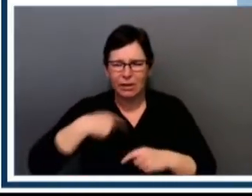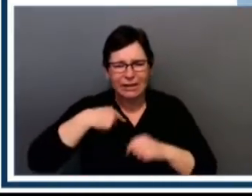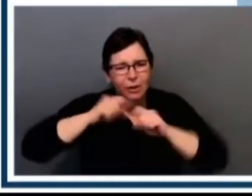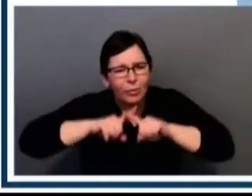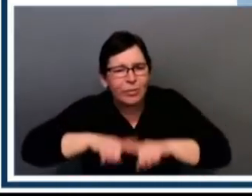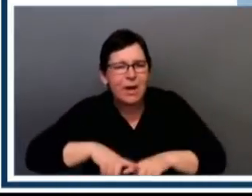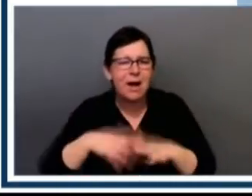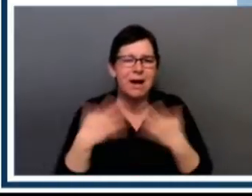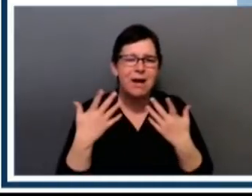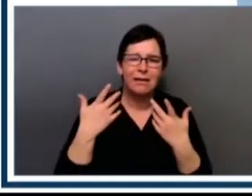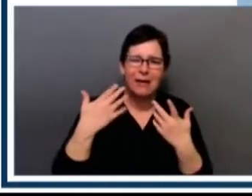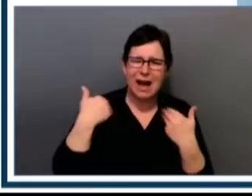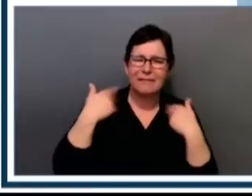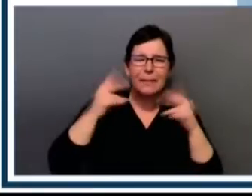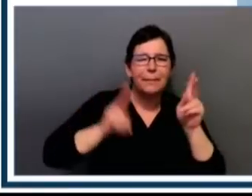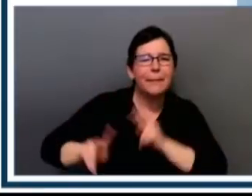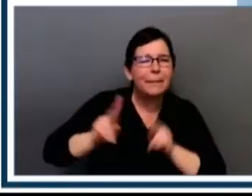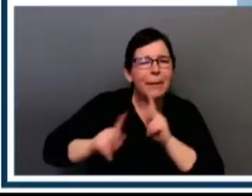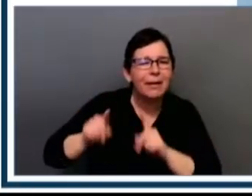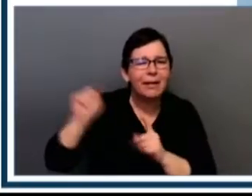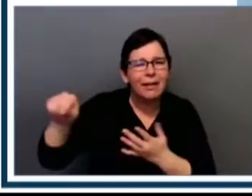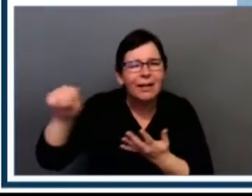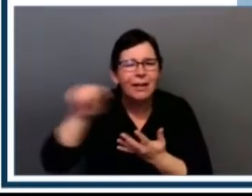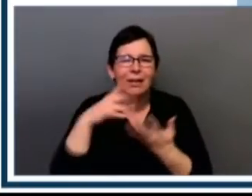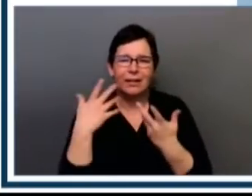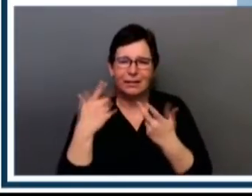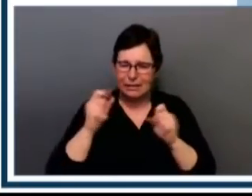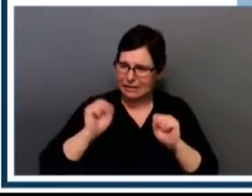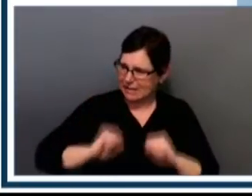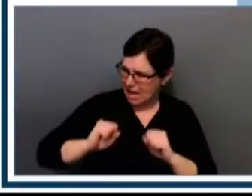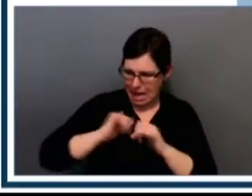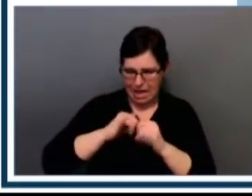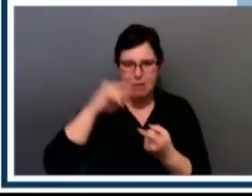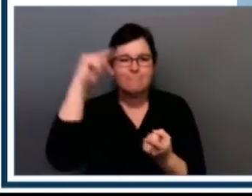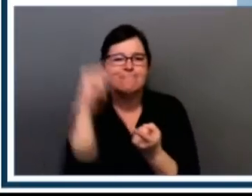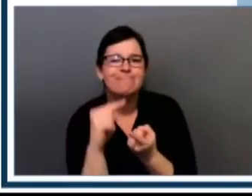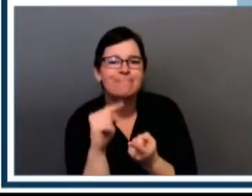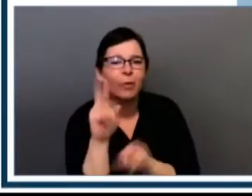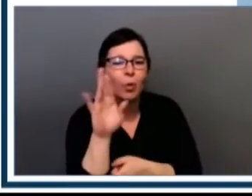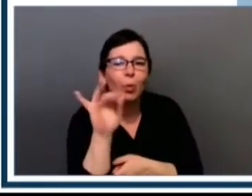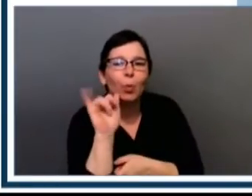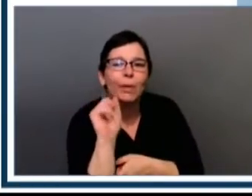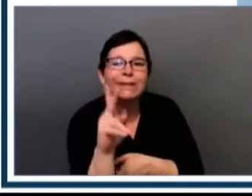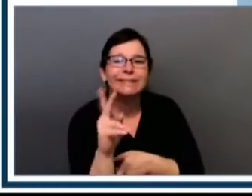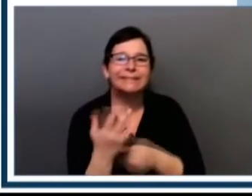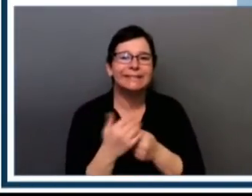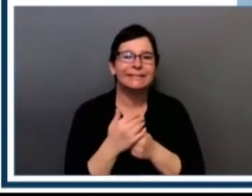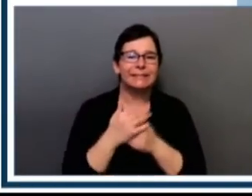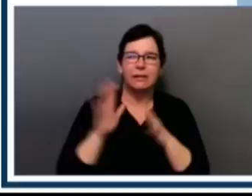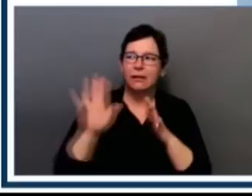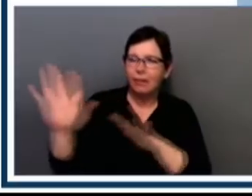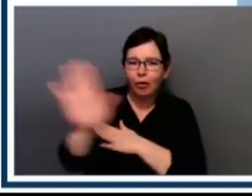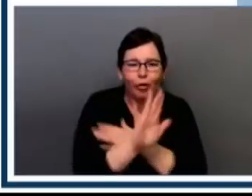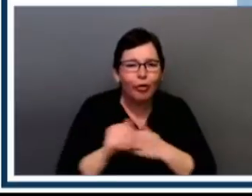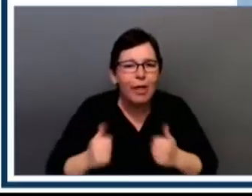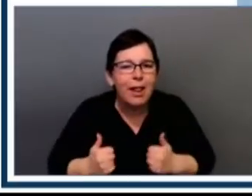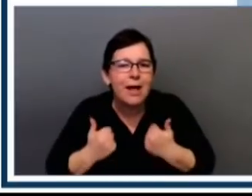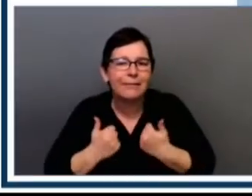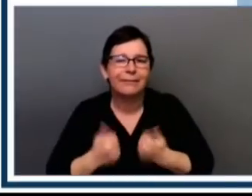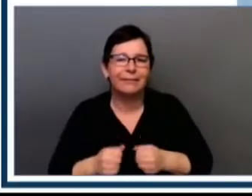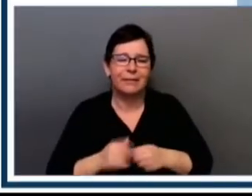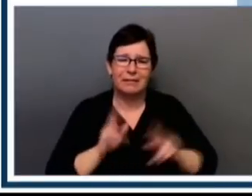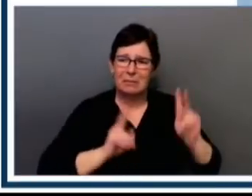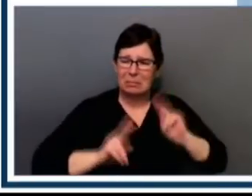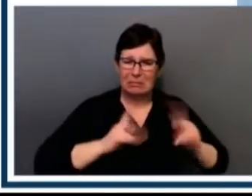lives. And if people are feeling concerned, then they need to have conversations around and the people in their lives around them and really what those people